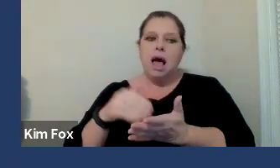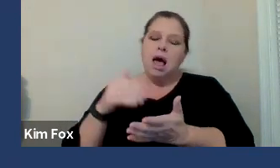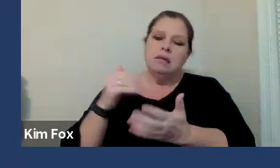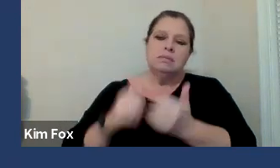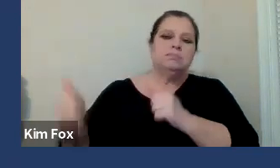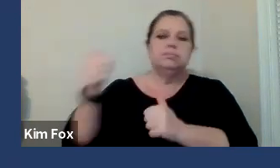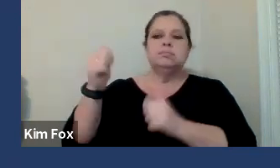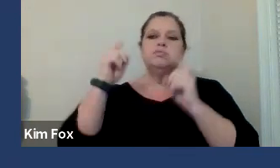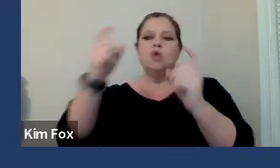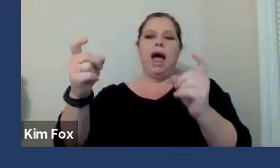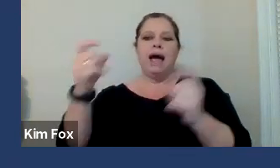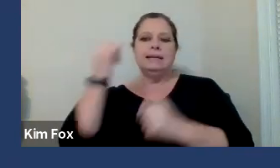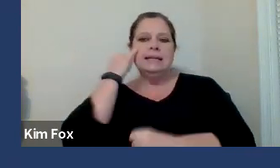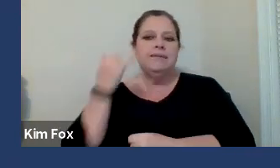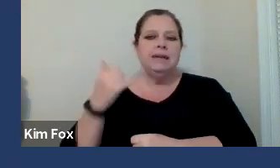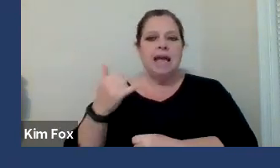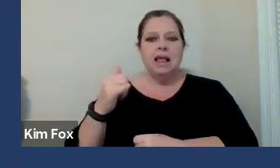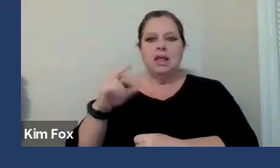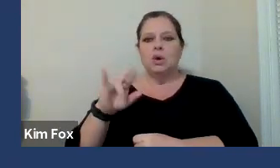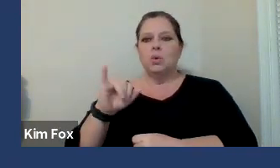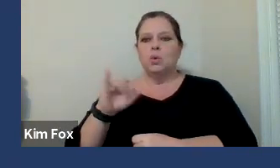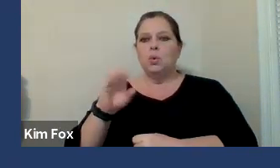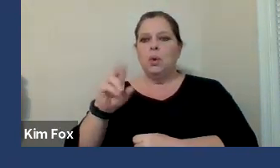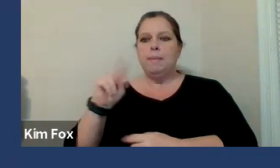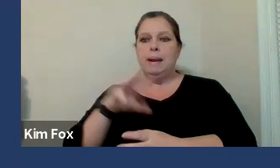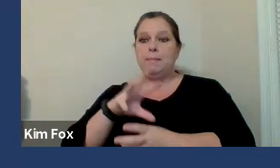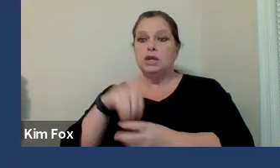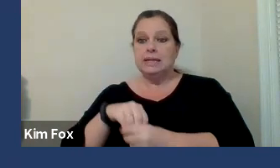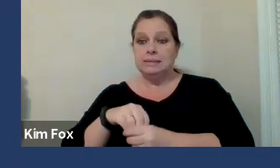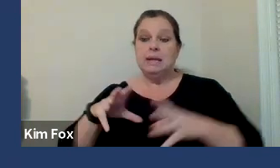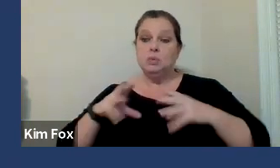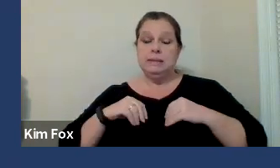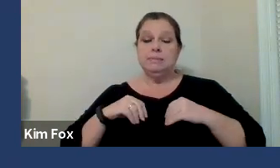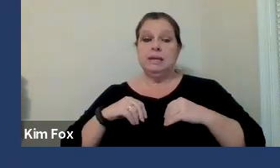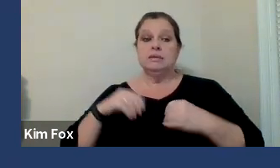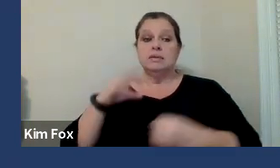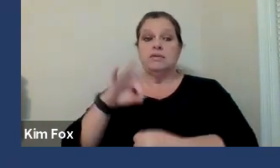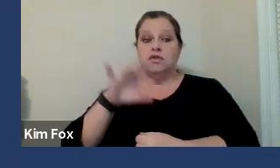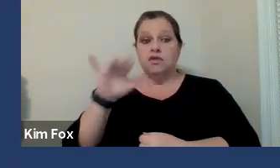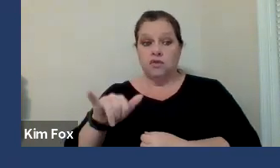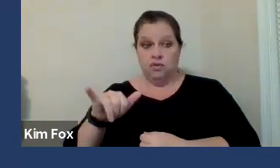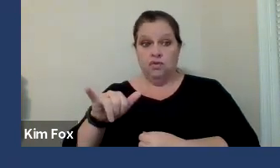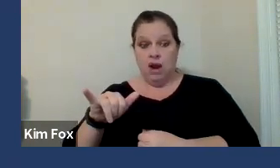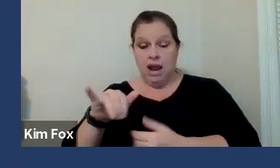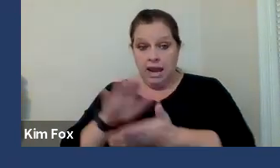if they are yellow ribbon participants and recipients. FRI scholarship